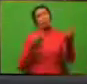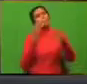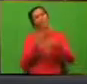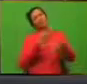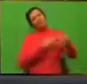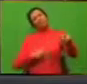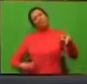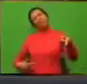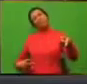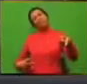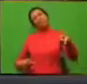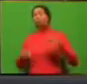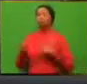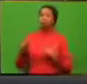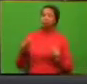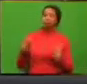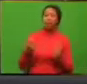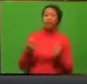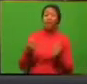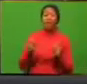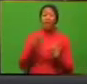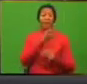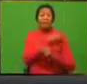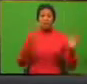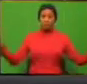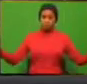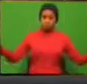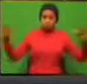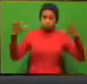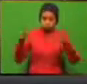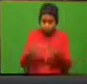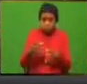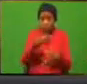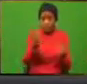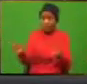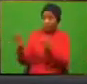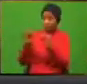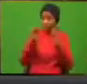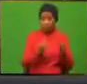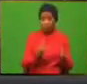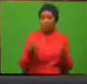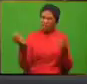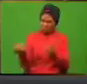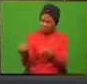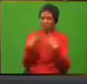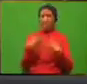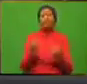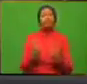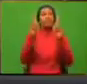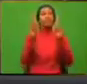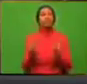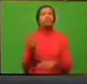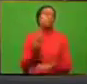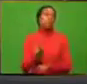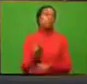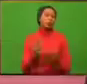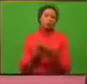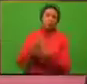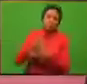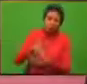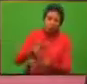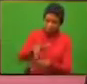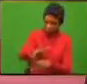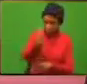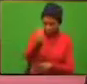President, the recent cabinet lekgotla that you convened has given us order. The key ingredients. Honourable Sianezan,